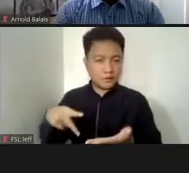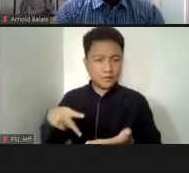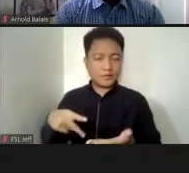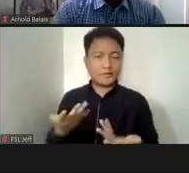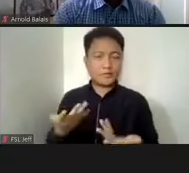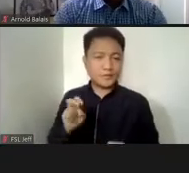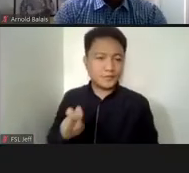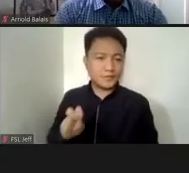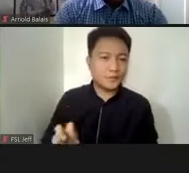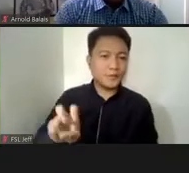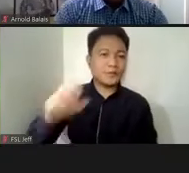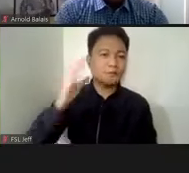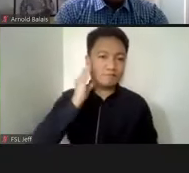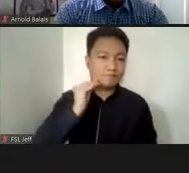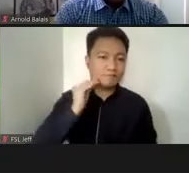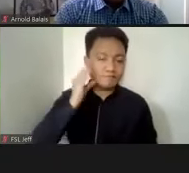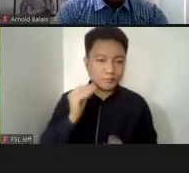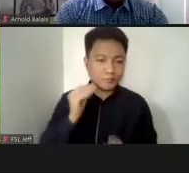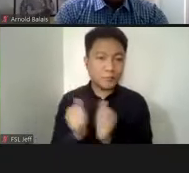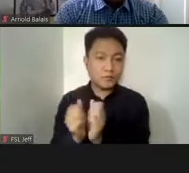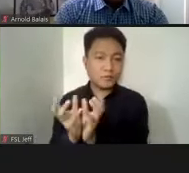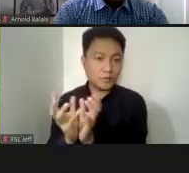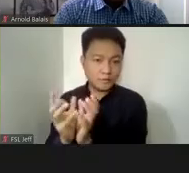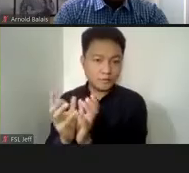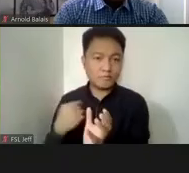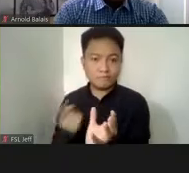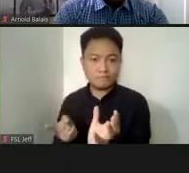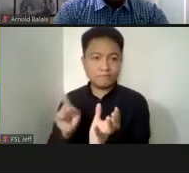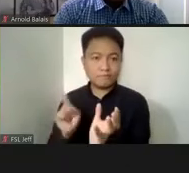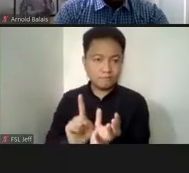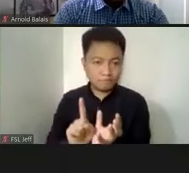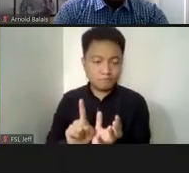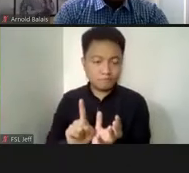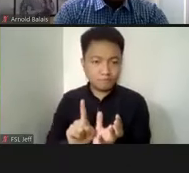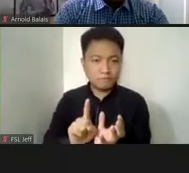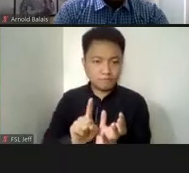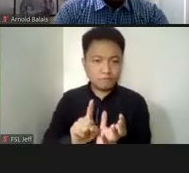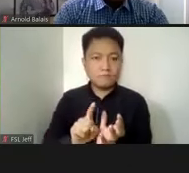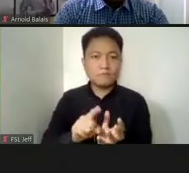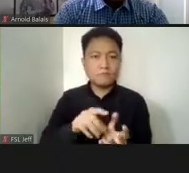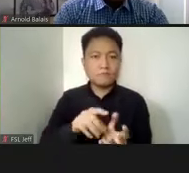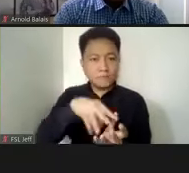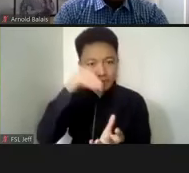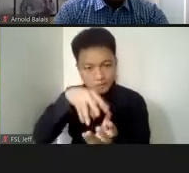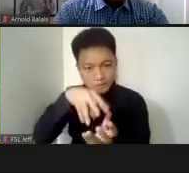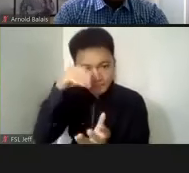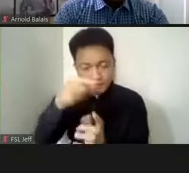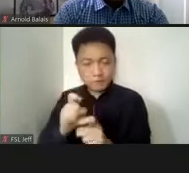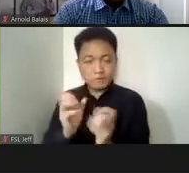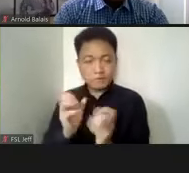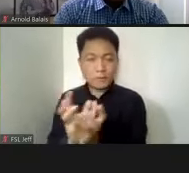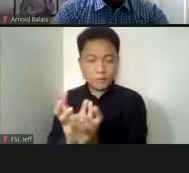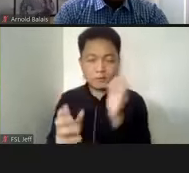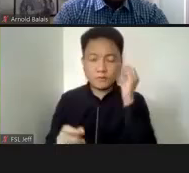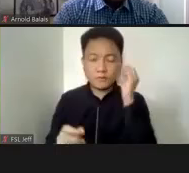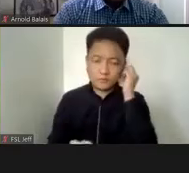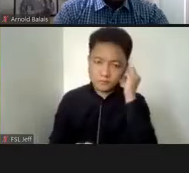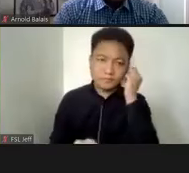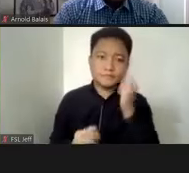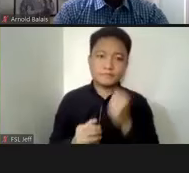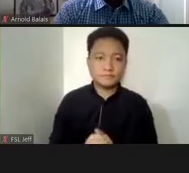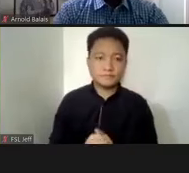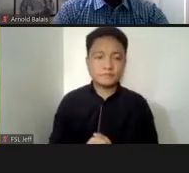beyond the equipment that's being donated to them. Right. It's helping them grow on their own. Means lang itong